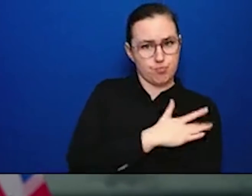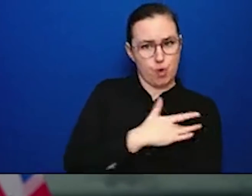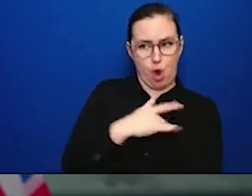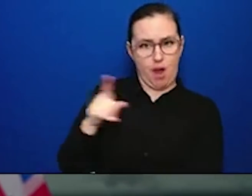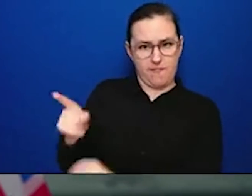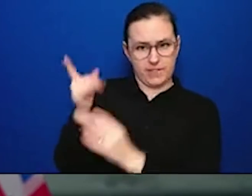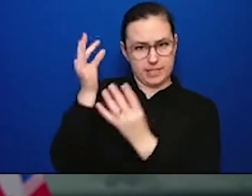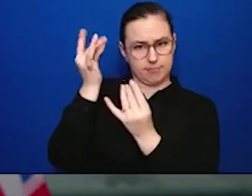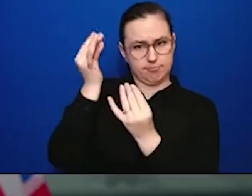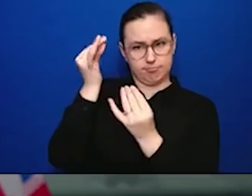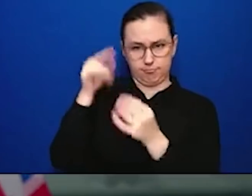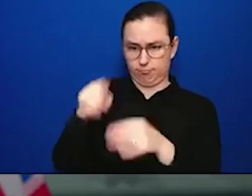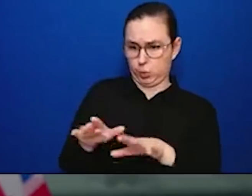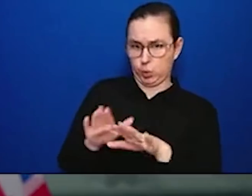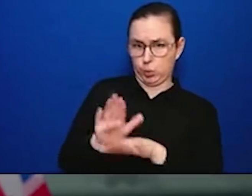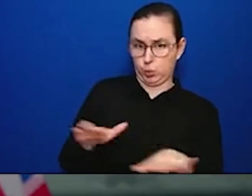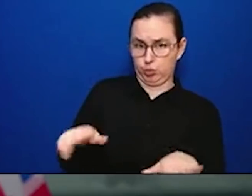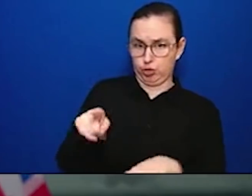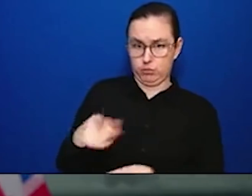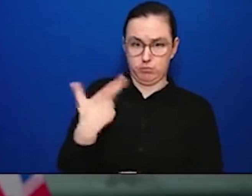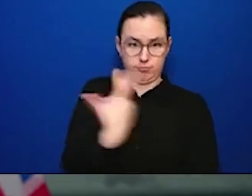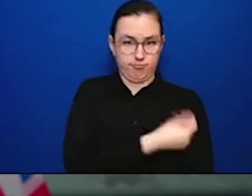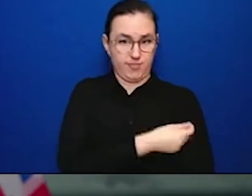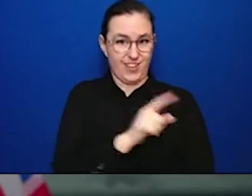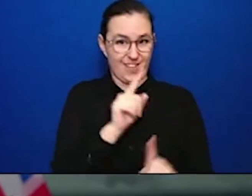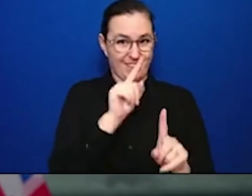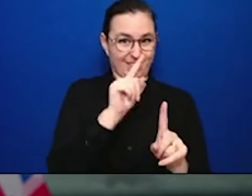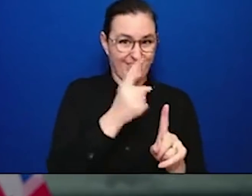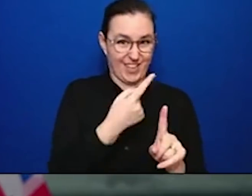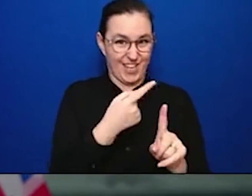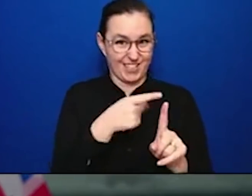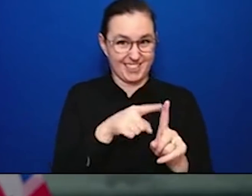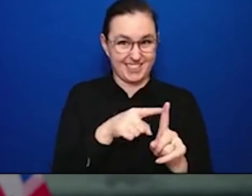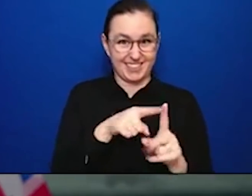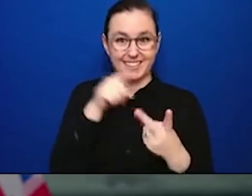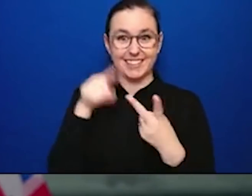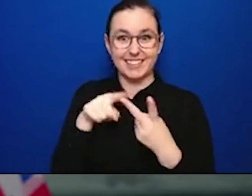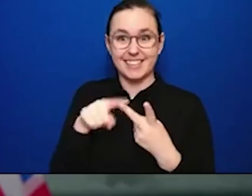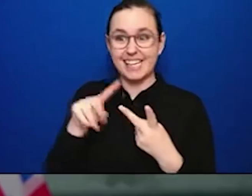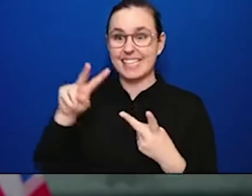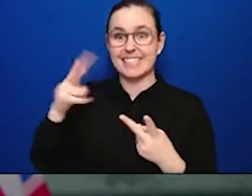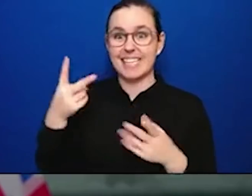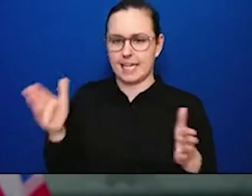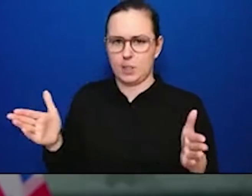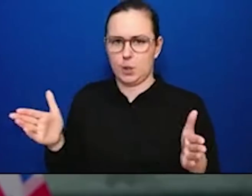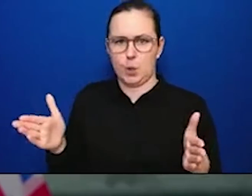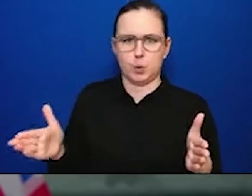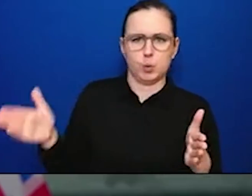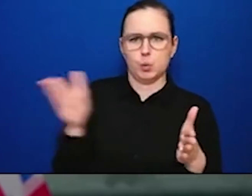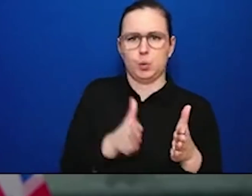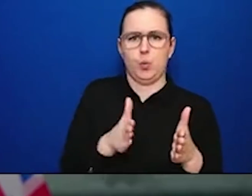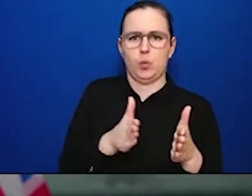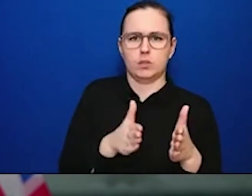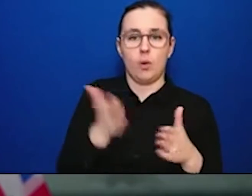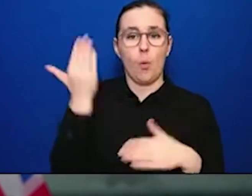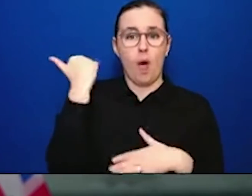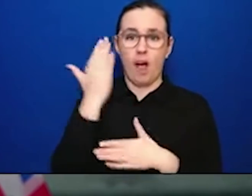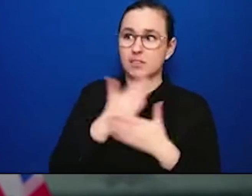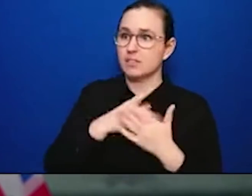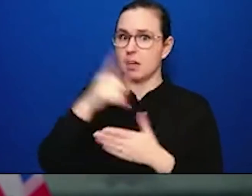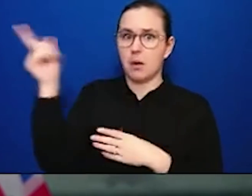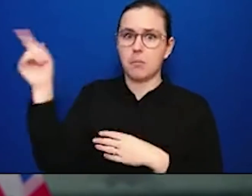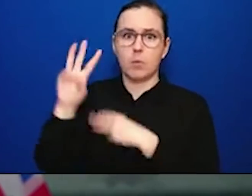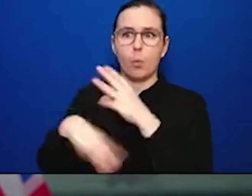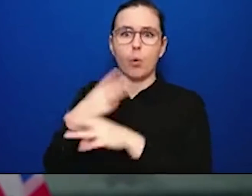jurisdictions are allowing kids 5 to 11 to get a second dose 3 weeks after the first. Is there any guidance about, with